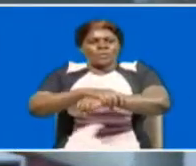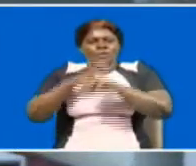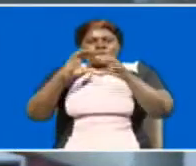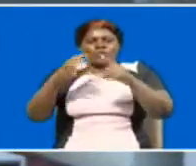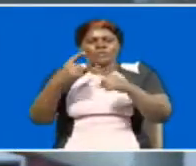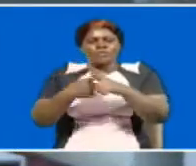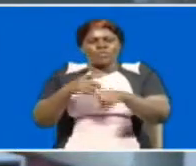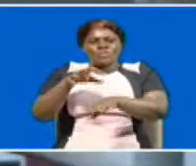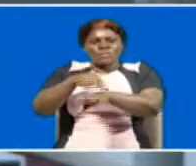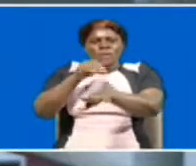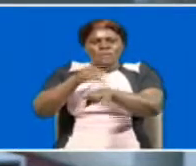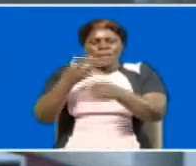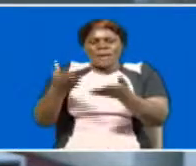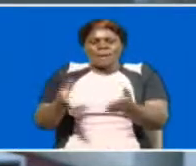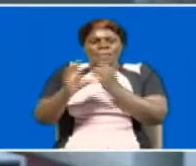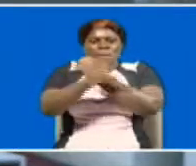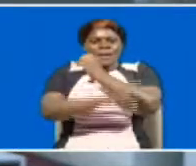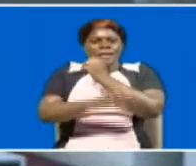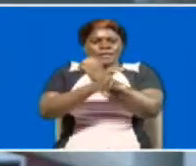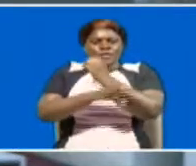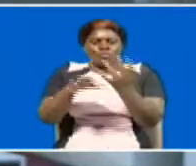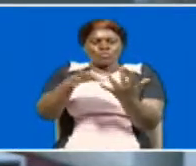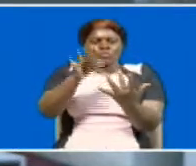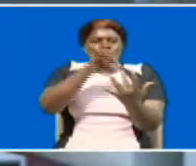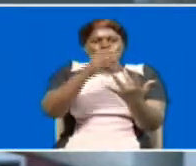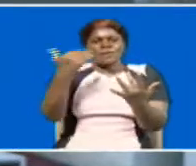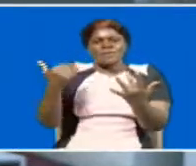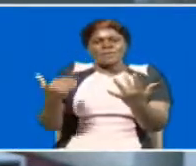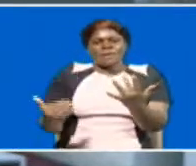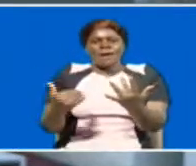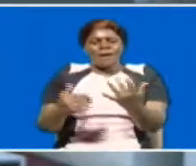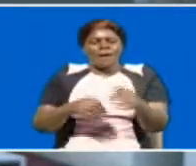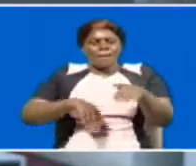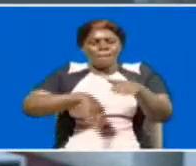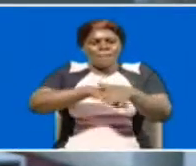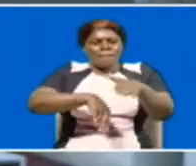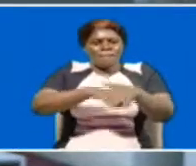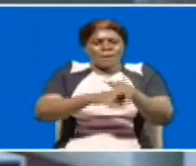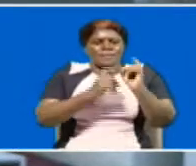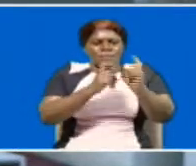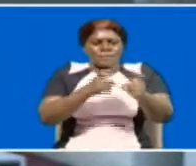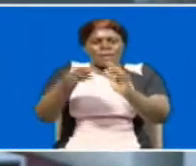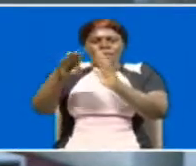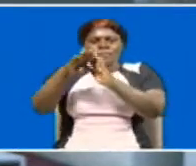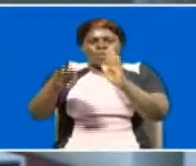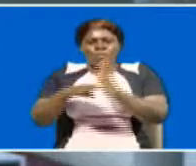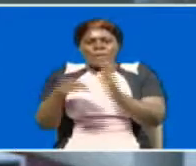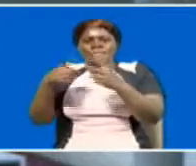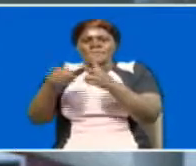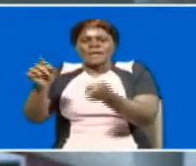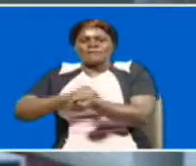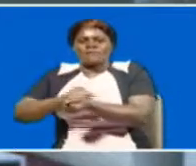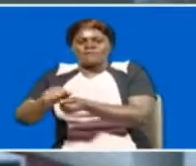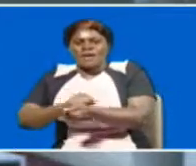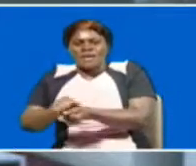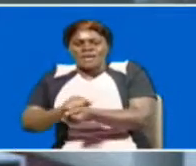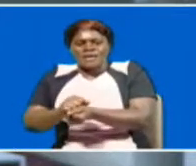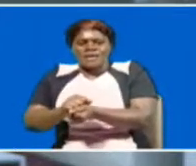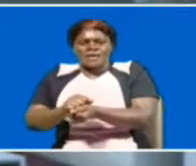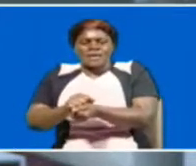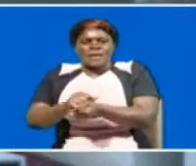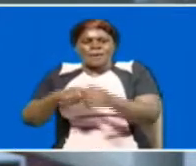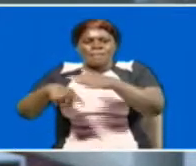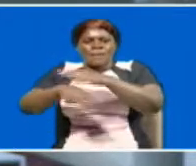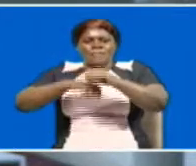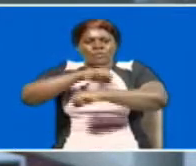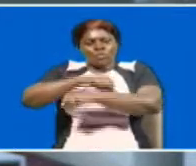from Spain are in the country to identify the young budding football talents. The program, which kicked off Friday at Nova Pioneer School